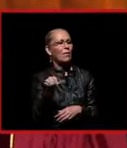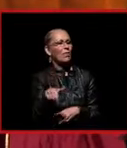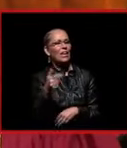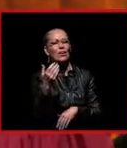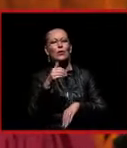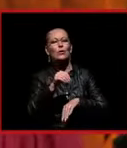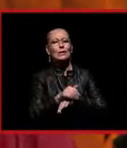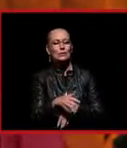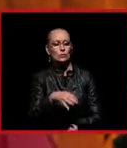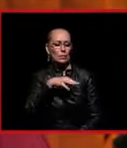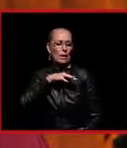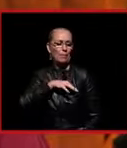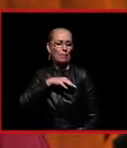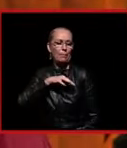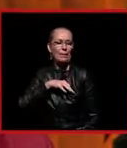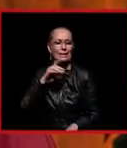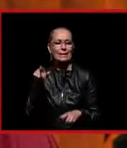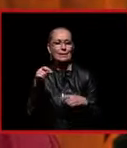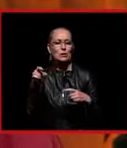night,